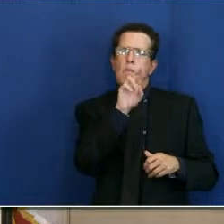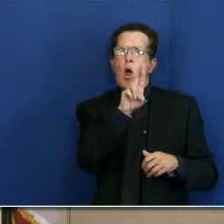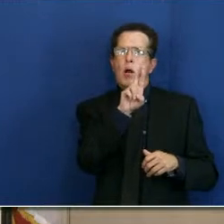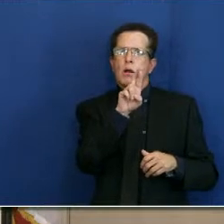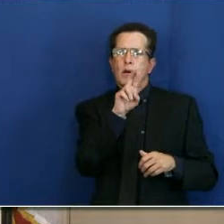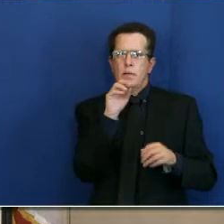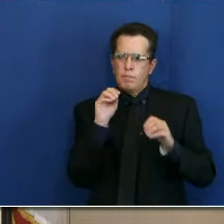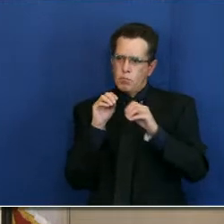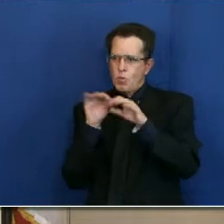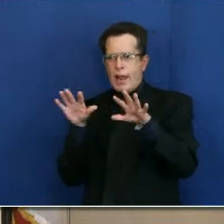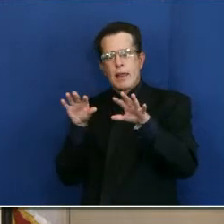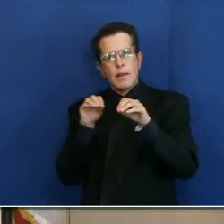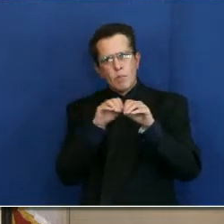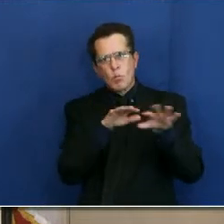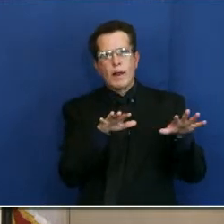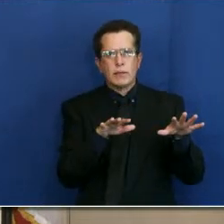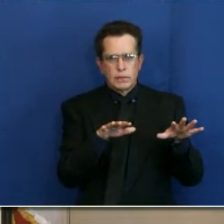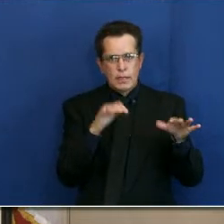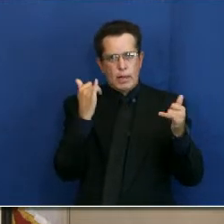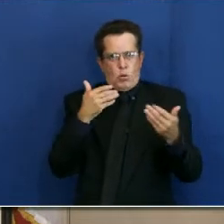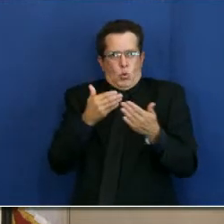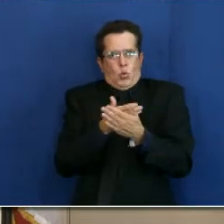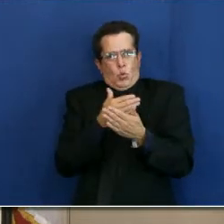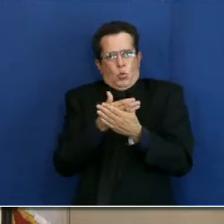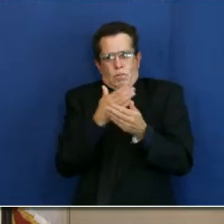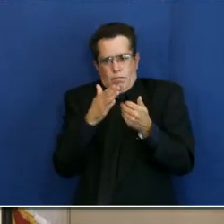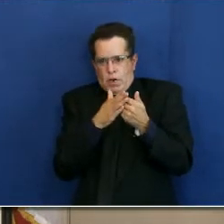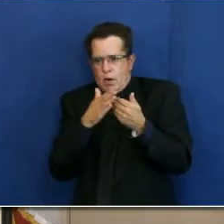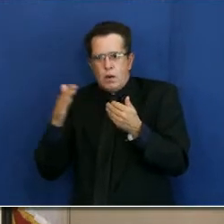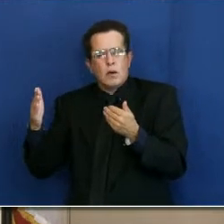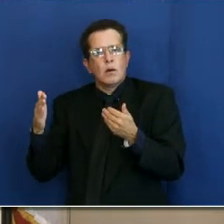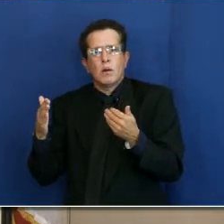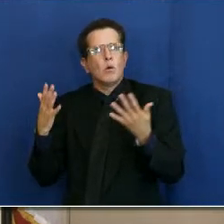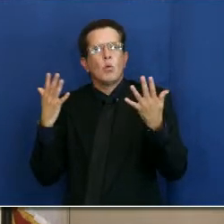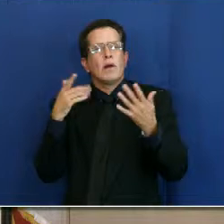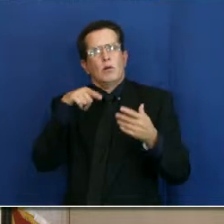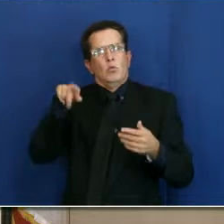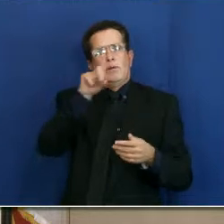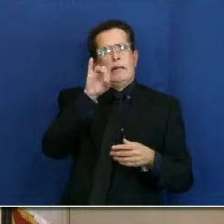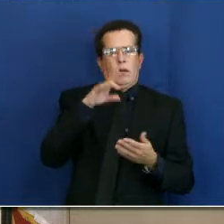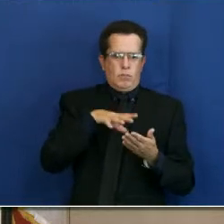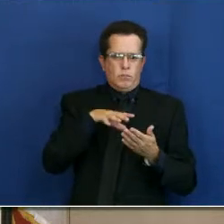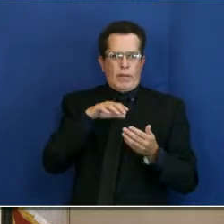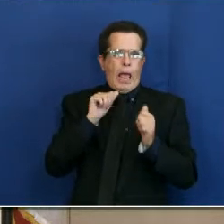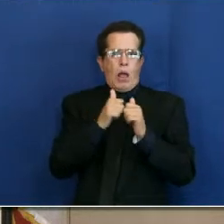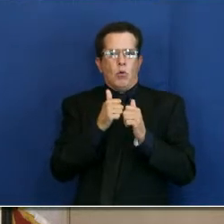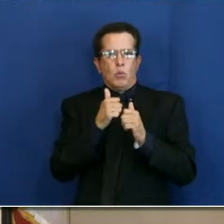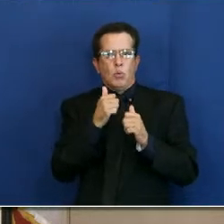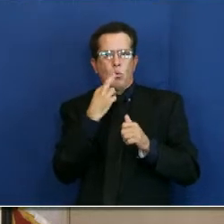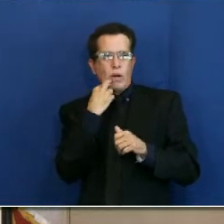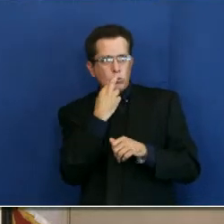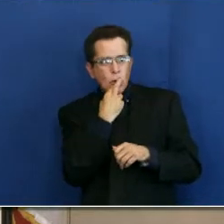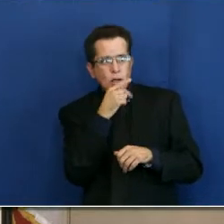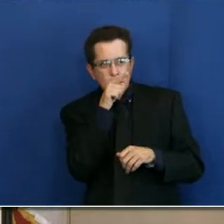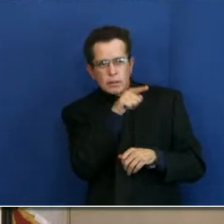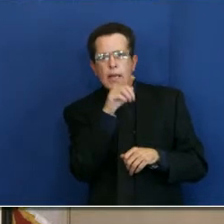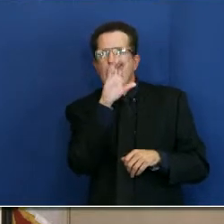As you go toward a new phase, what do you take with you? What have you learned? How might restaurants and